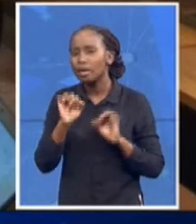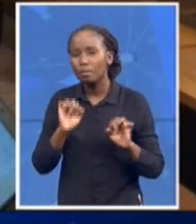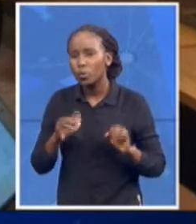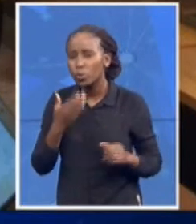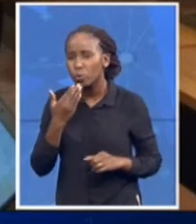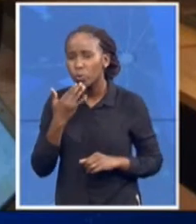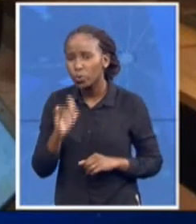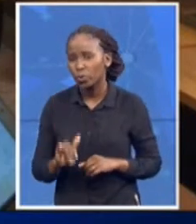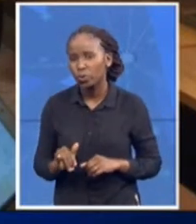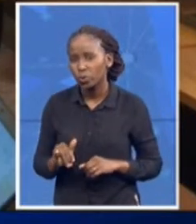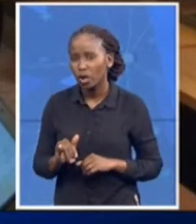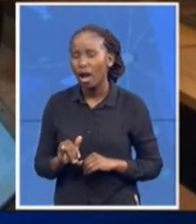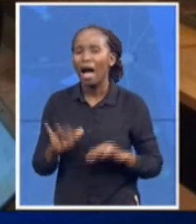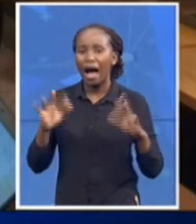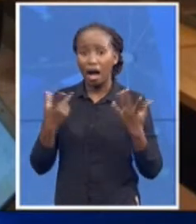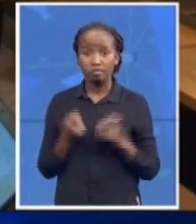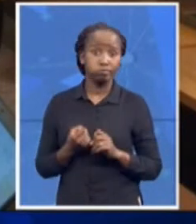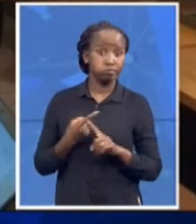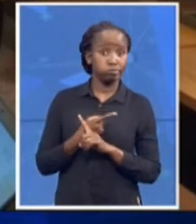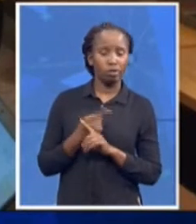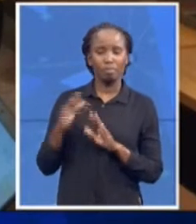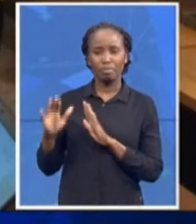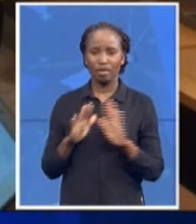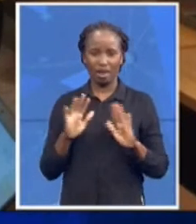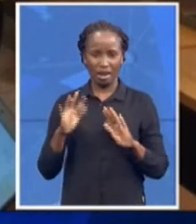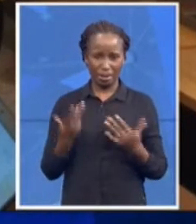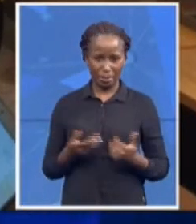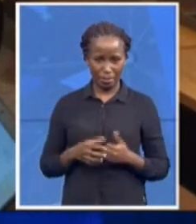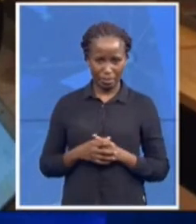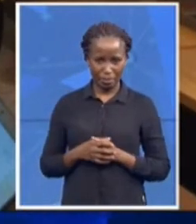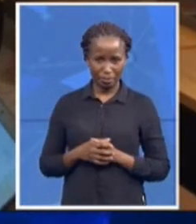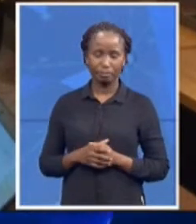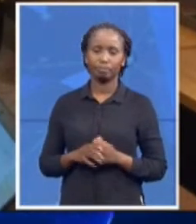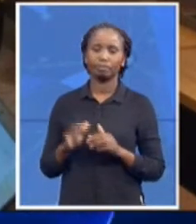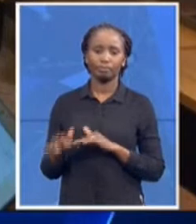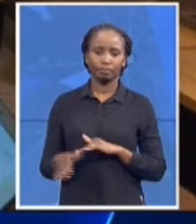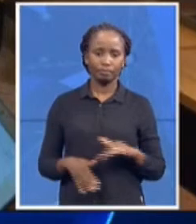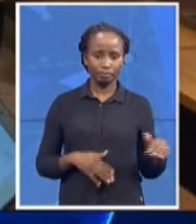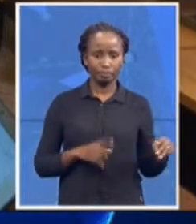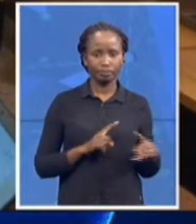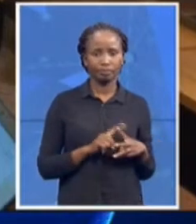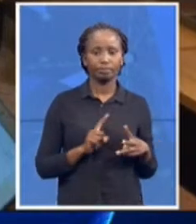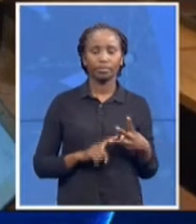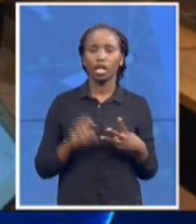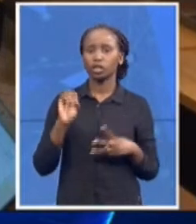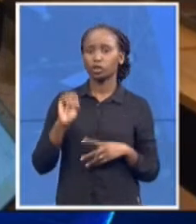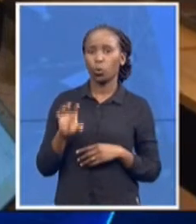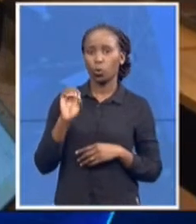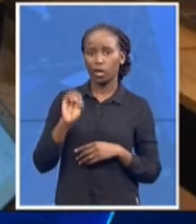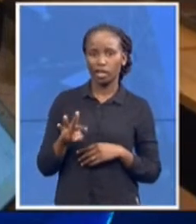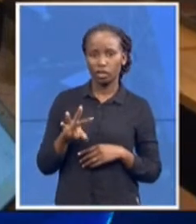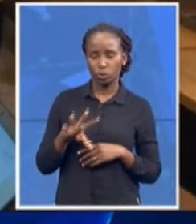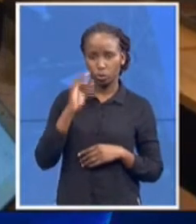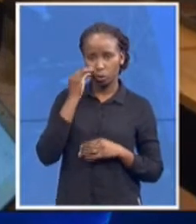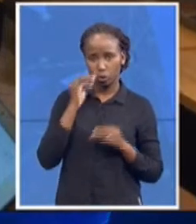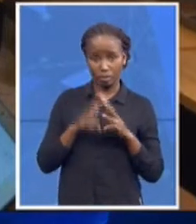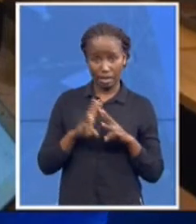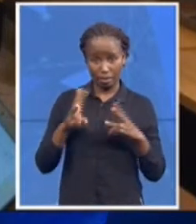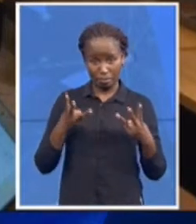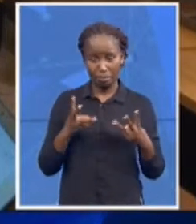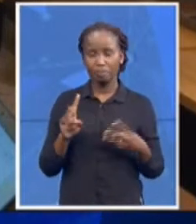And the last questions from Patience from Sowetan newspaper. What were the terms of reference of